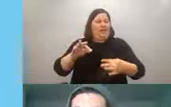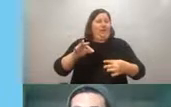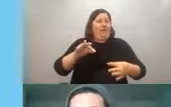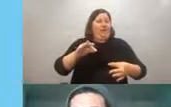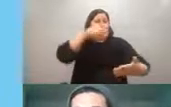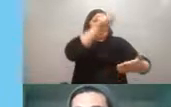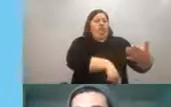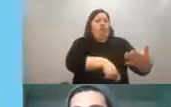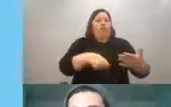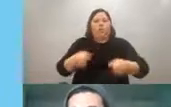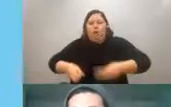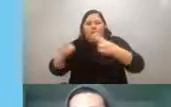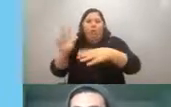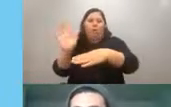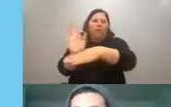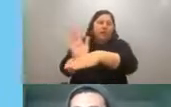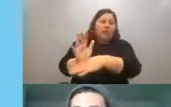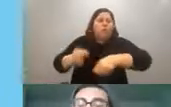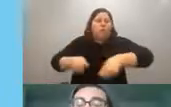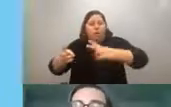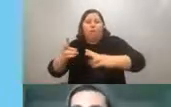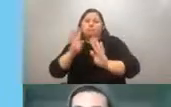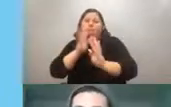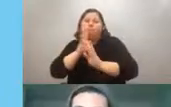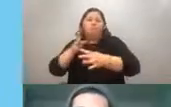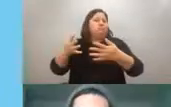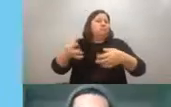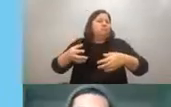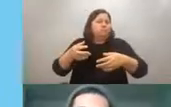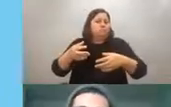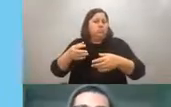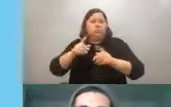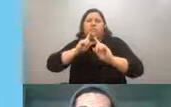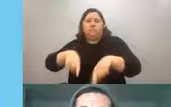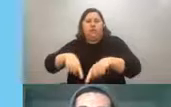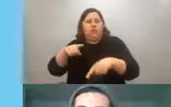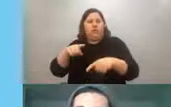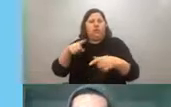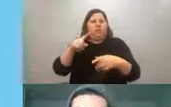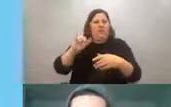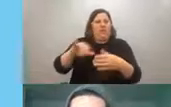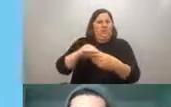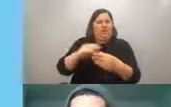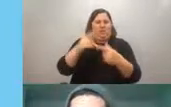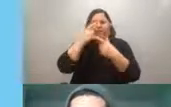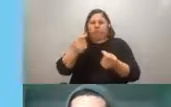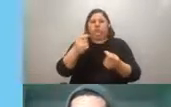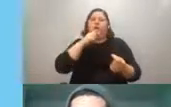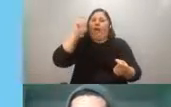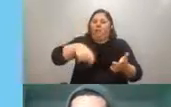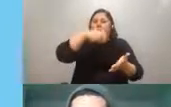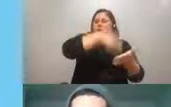that audio or video um as a response to the statement of interest so we are expanding um